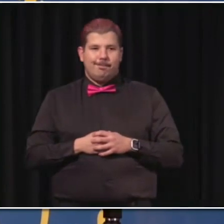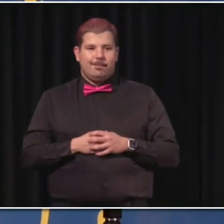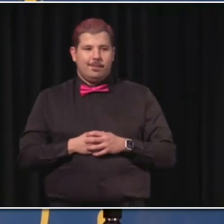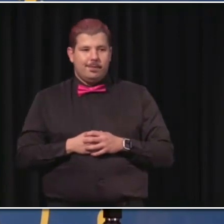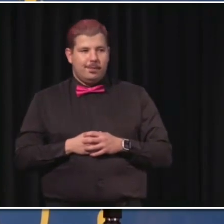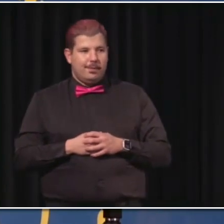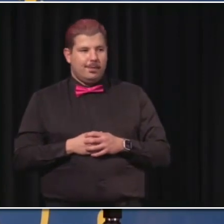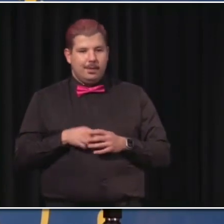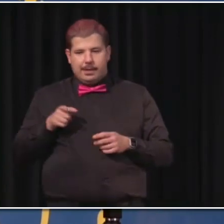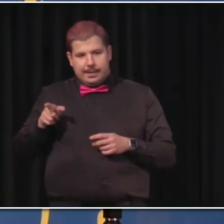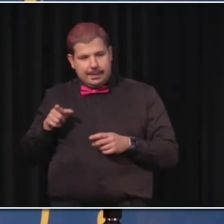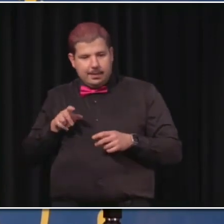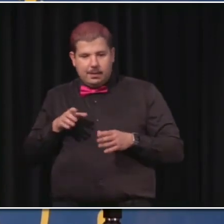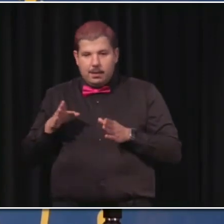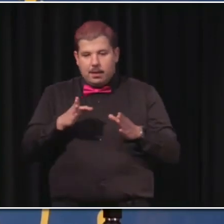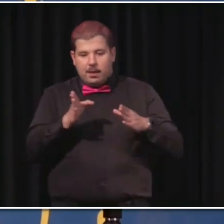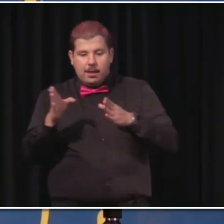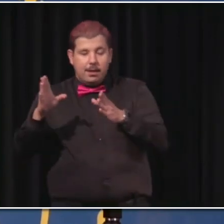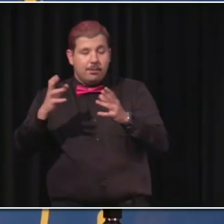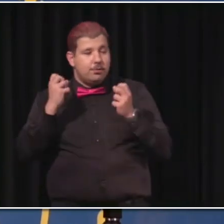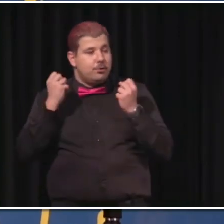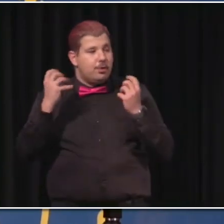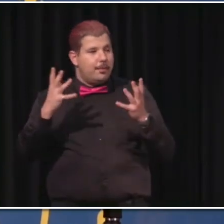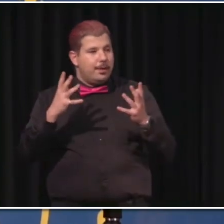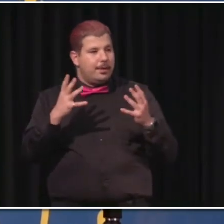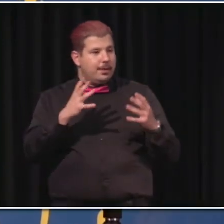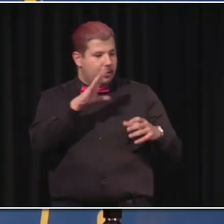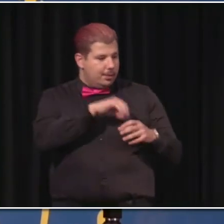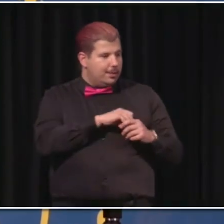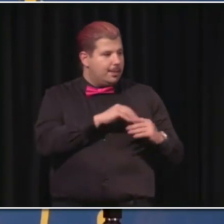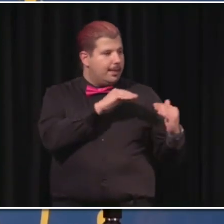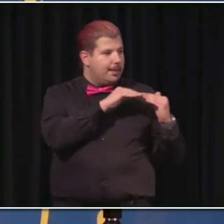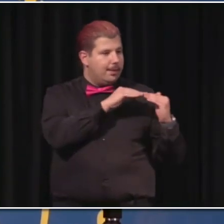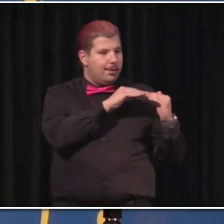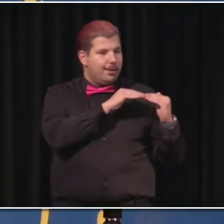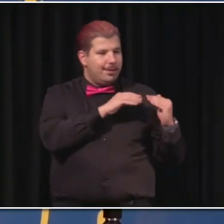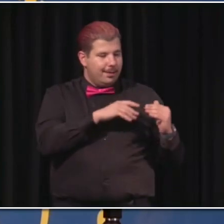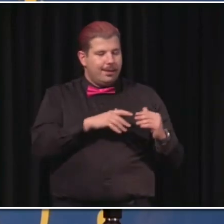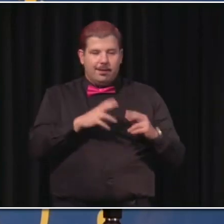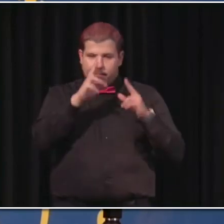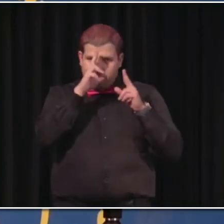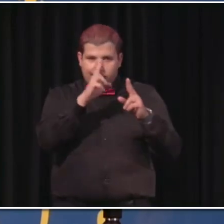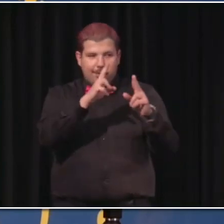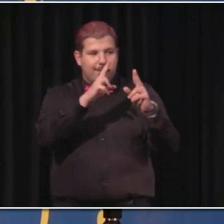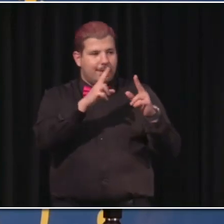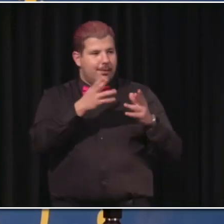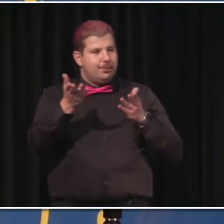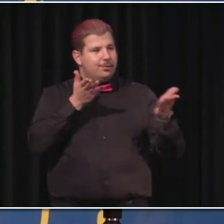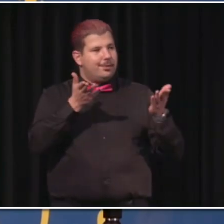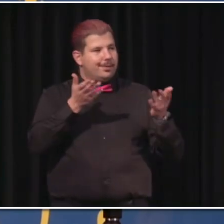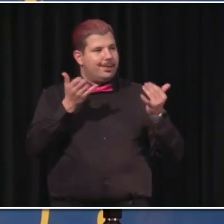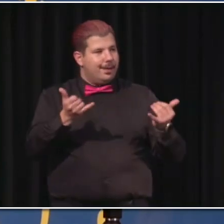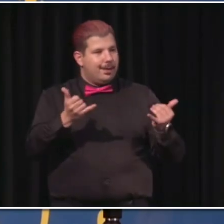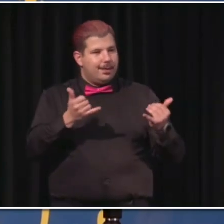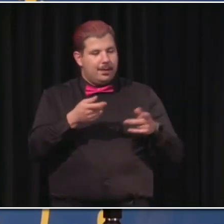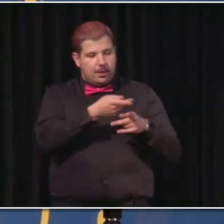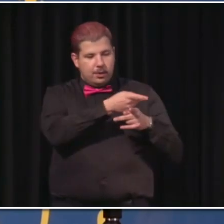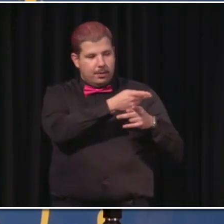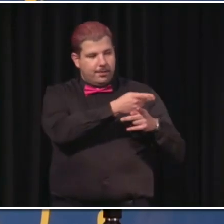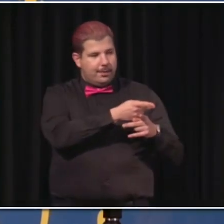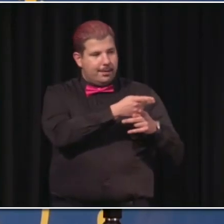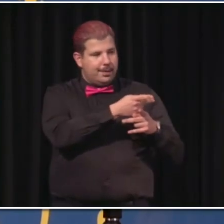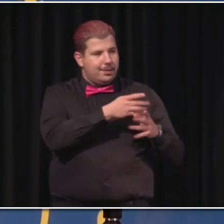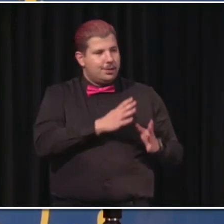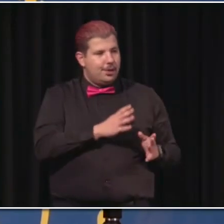He paved the way for so many, including my colleague that I am so incredibly honored to serve with today, Supervisor